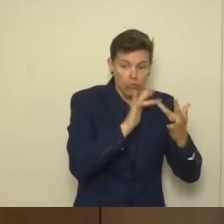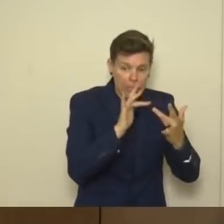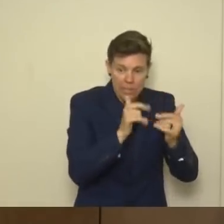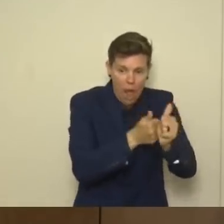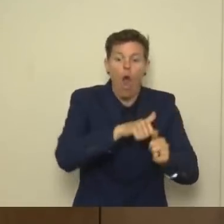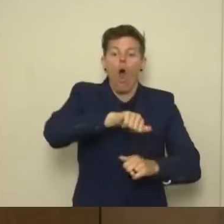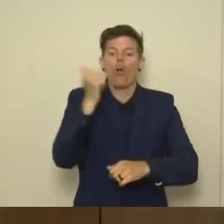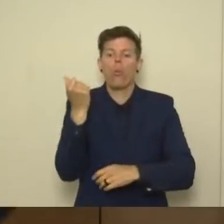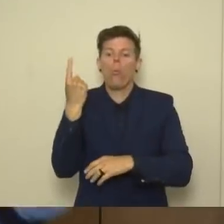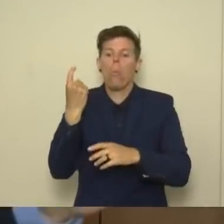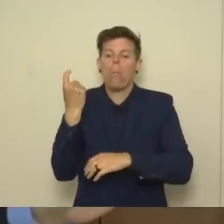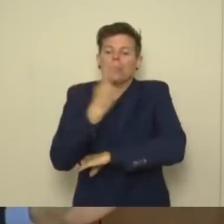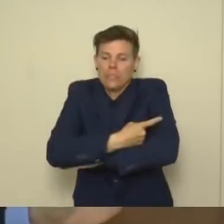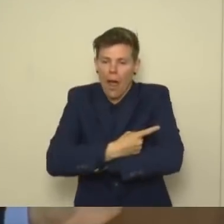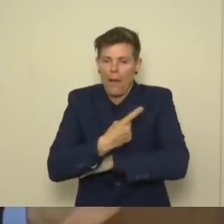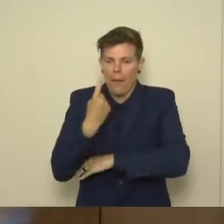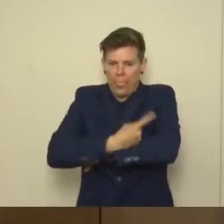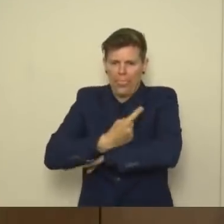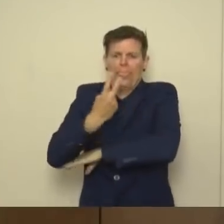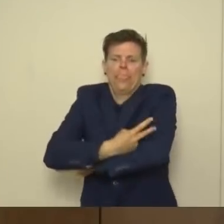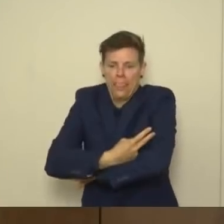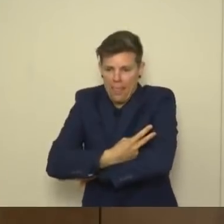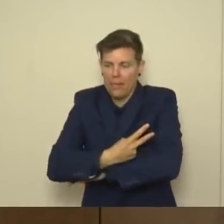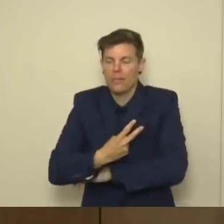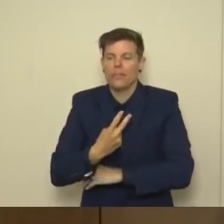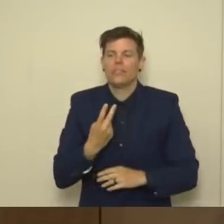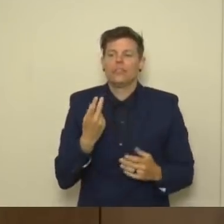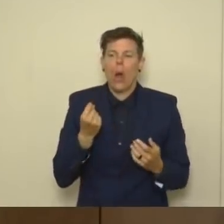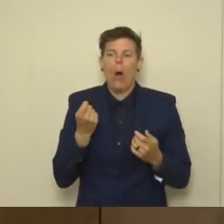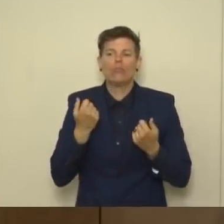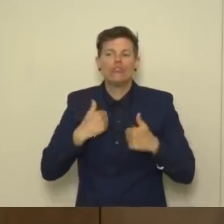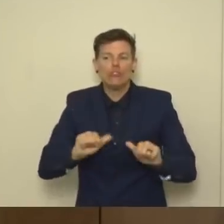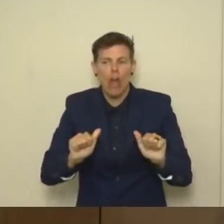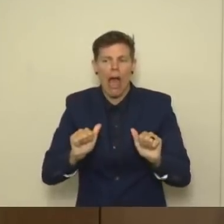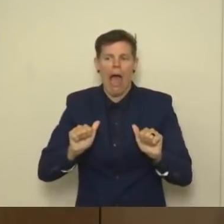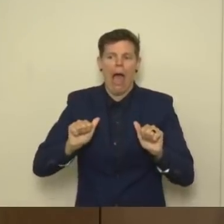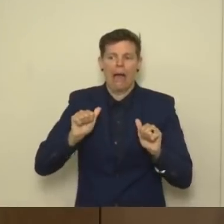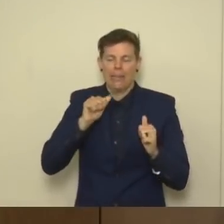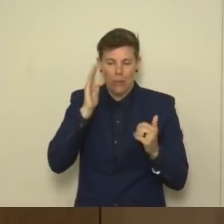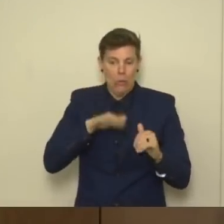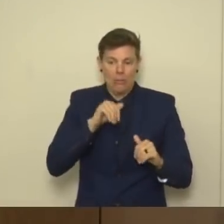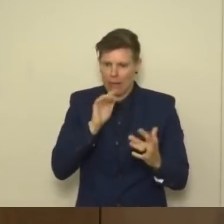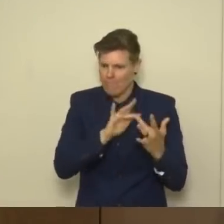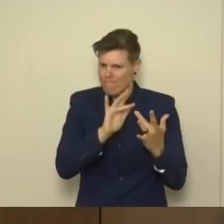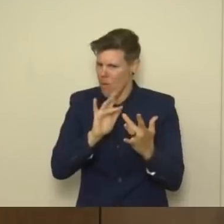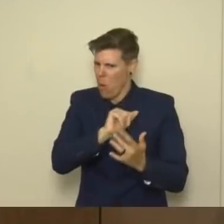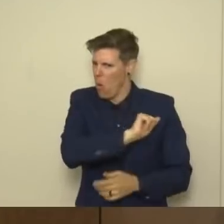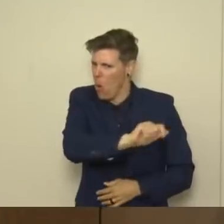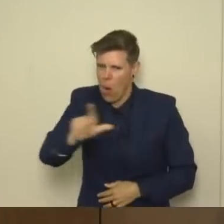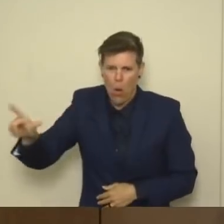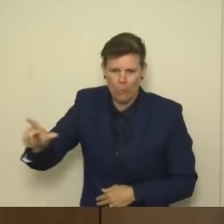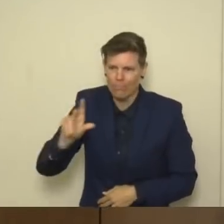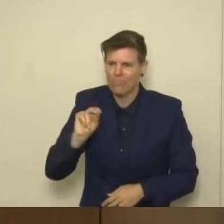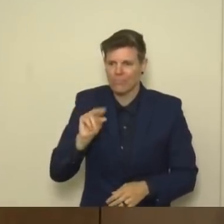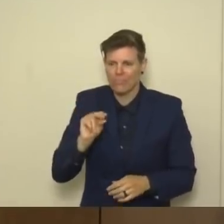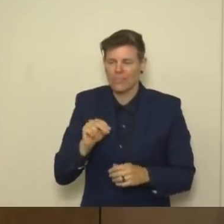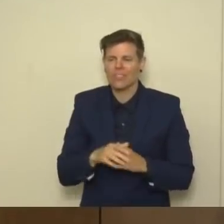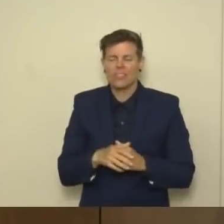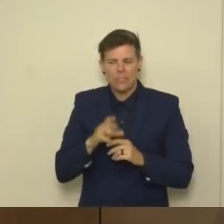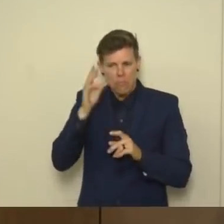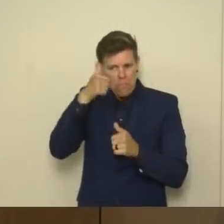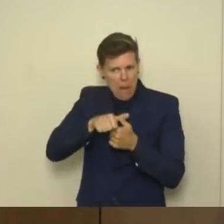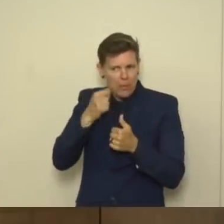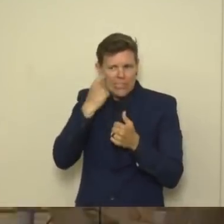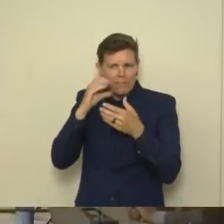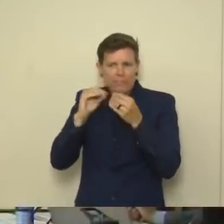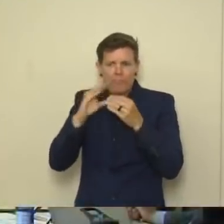as consistently with all the other contact traces, which we showed you those red boxes that we need to improve on.